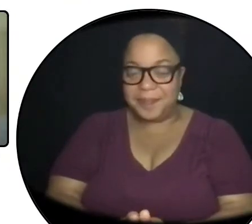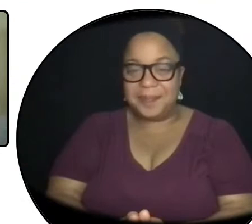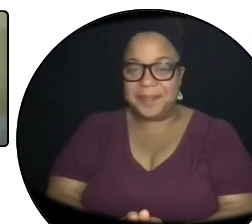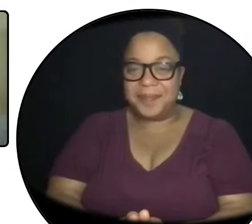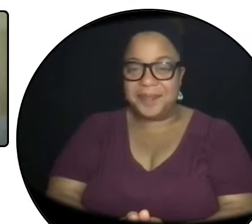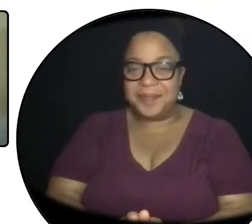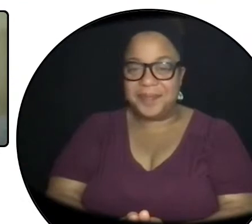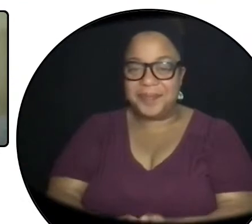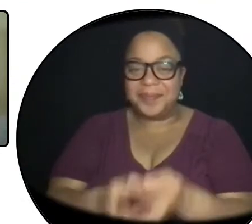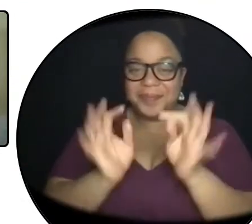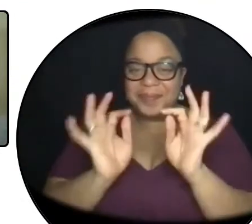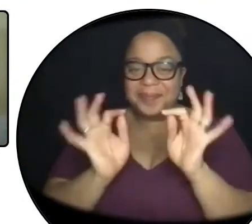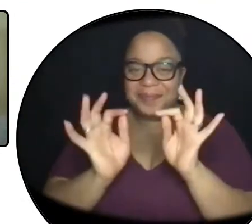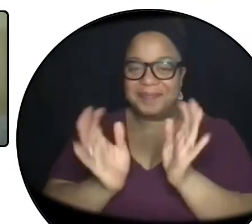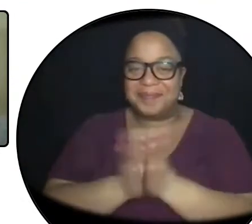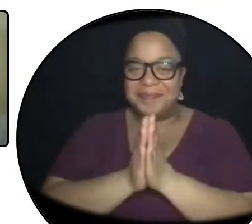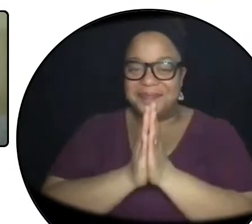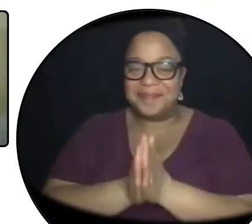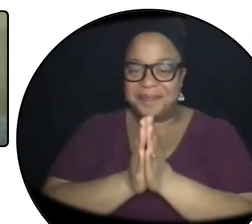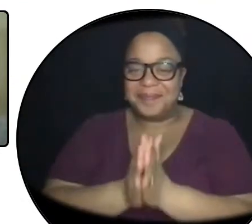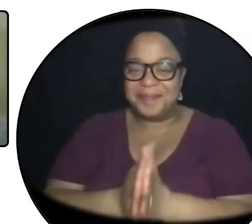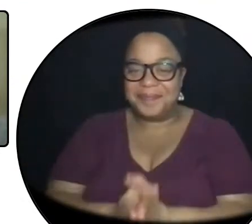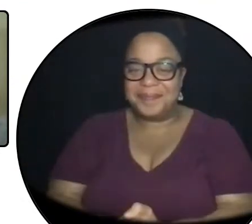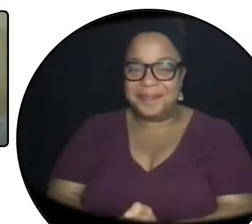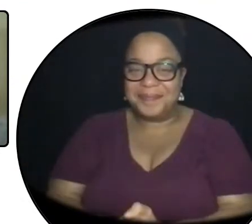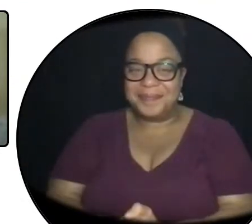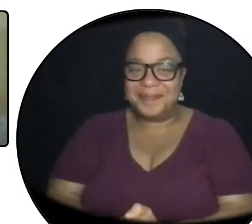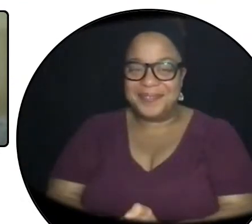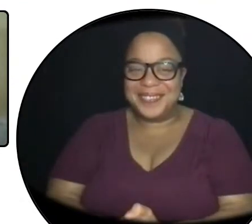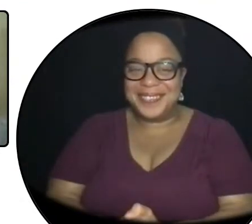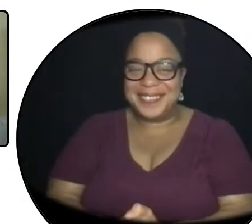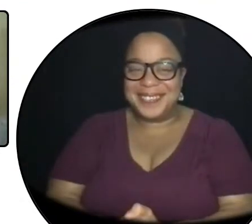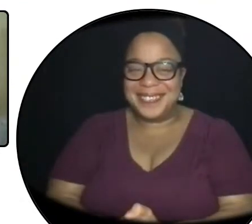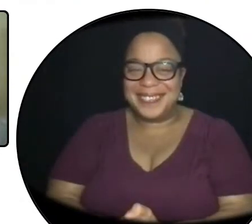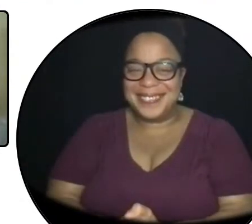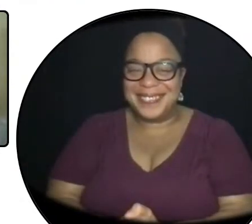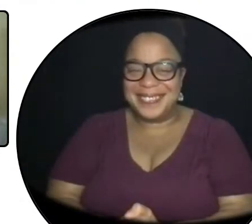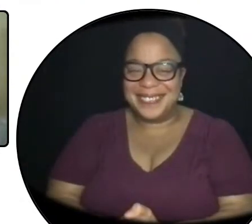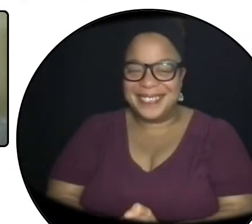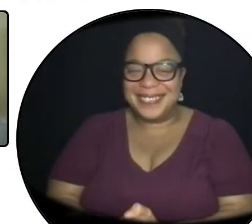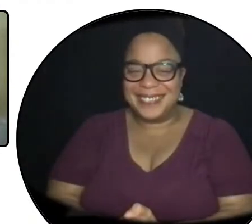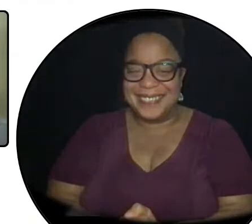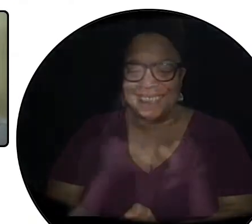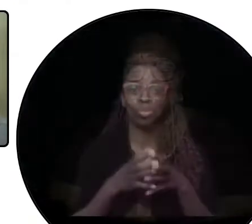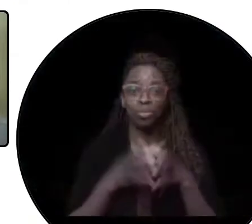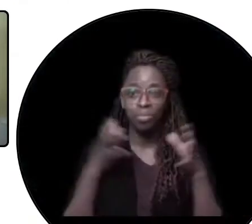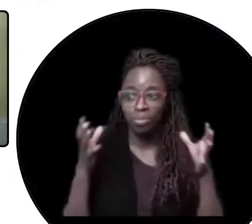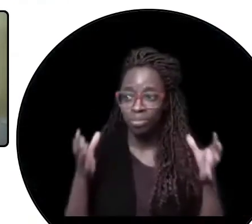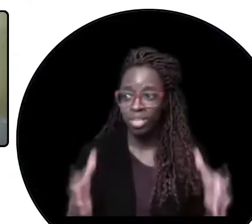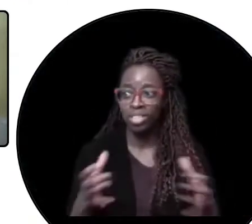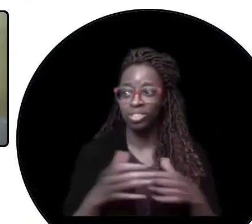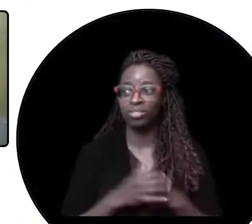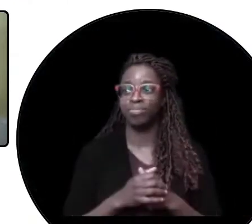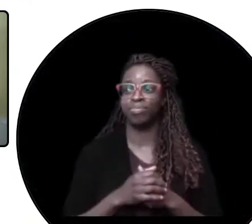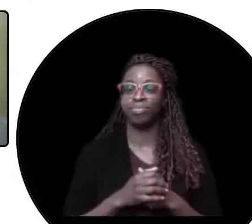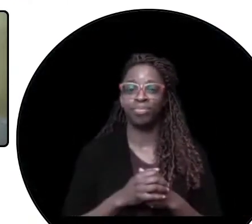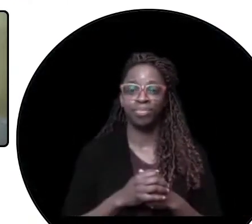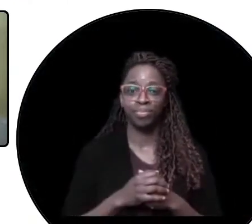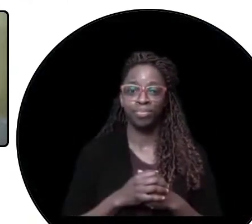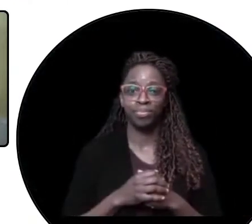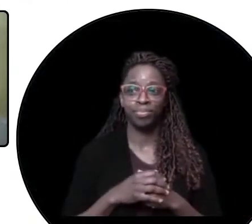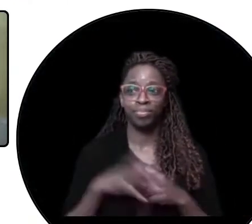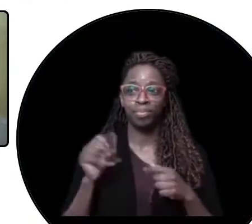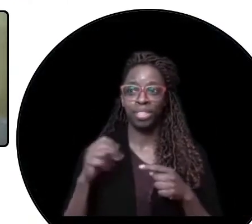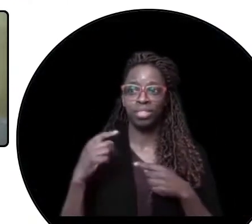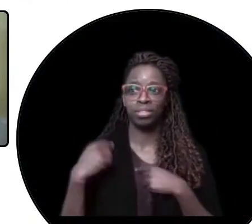Thank you so much. This has been a project that Angela and I have been talking about for a good part